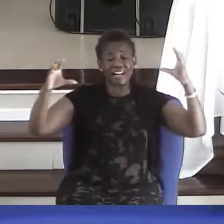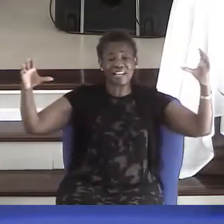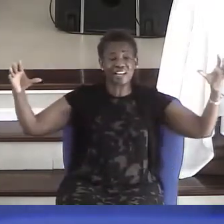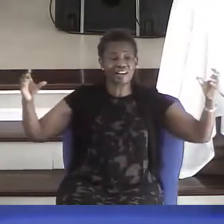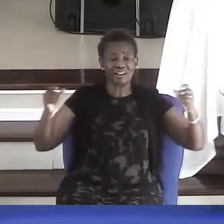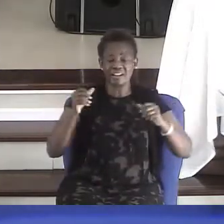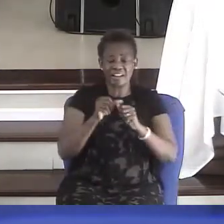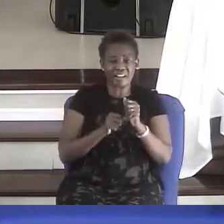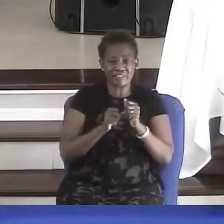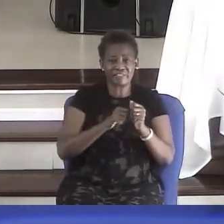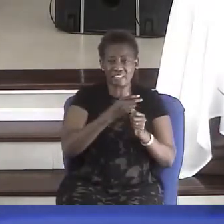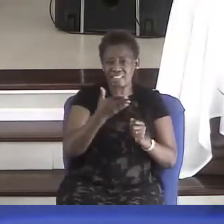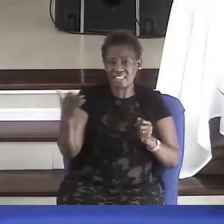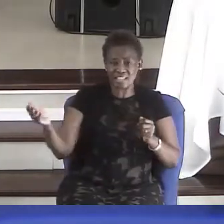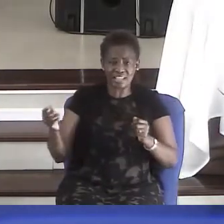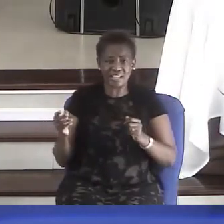reality.